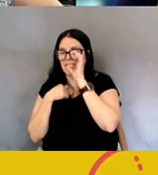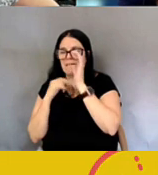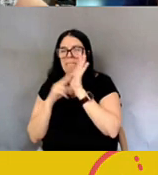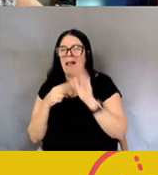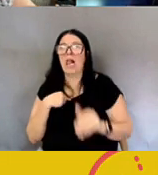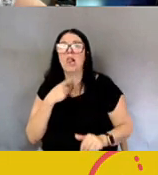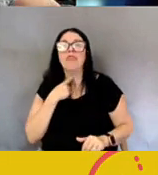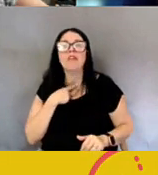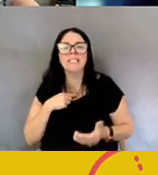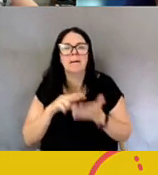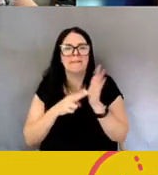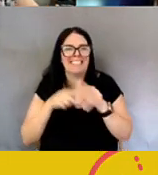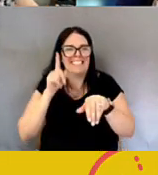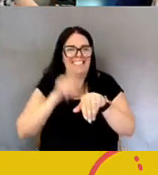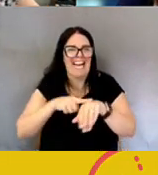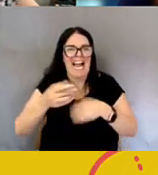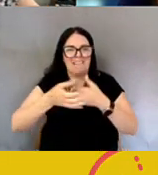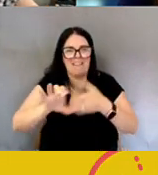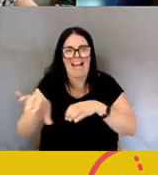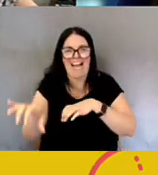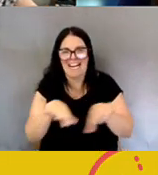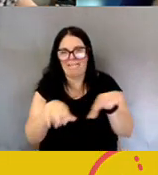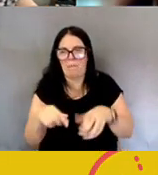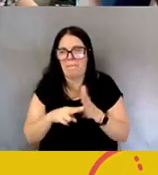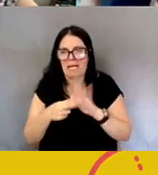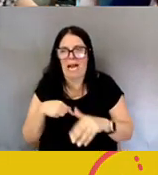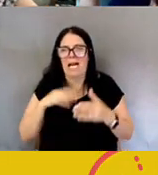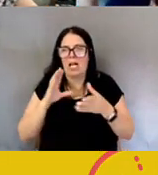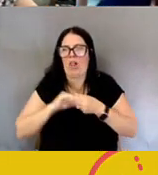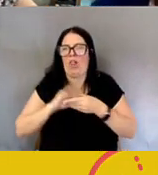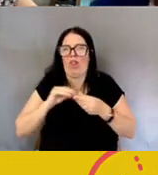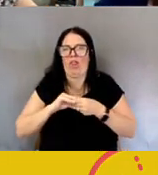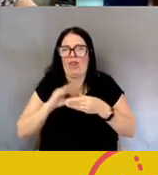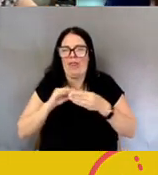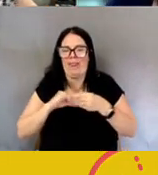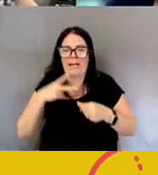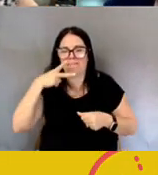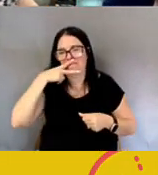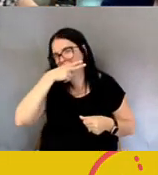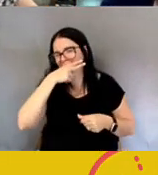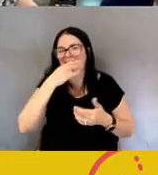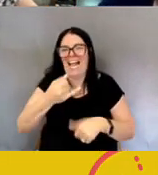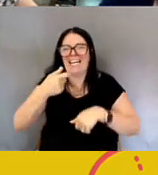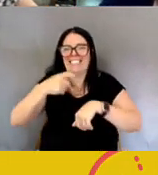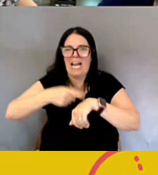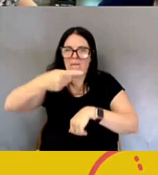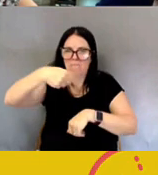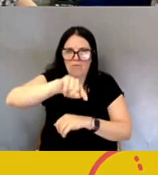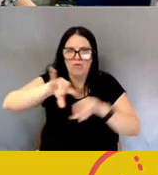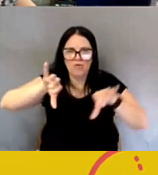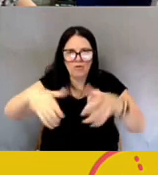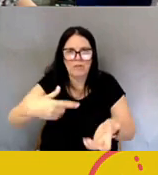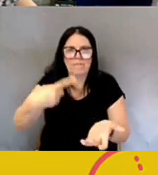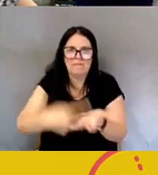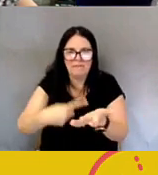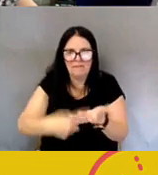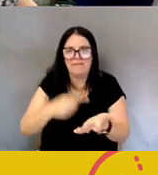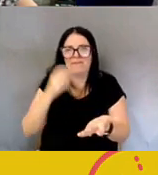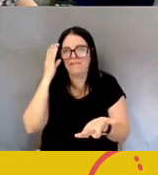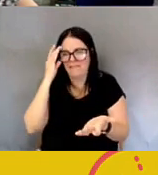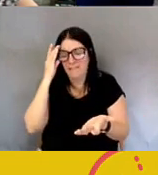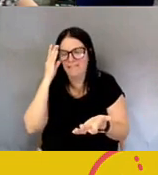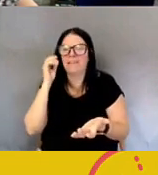time. I've done a lot of talking. I've given you some sense, some grand